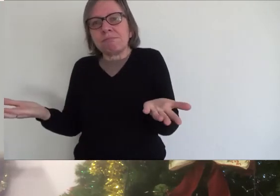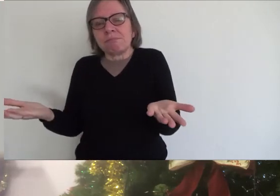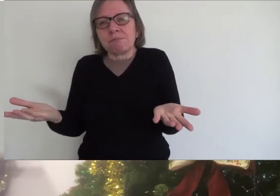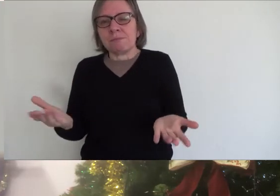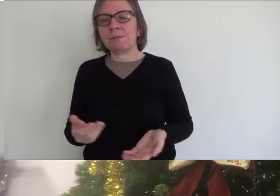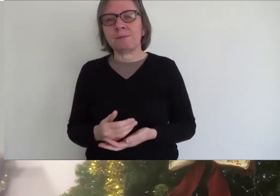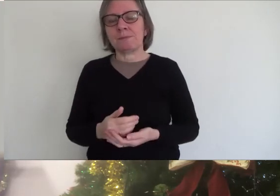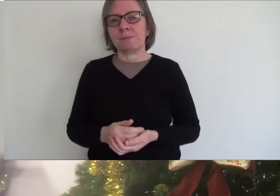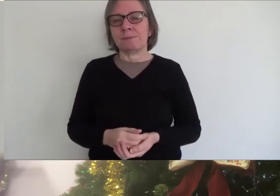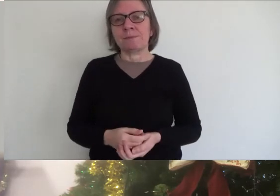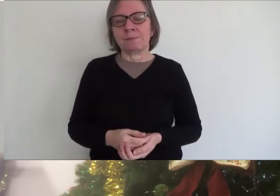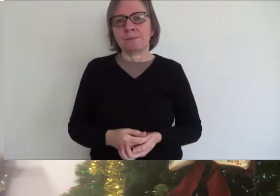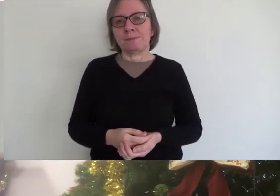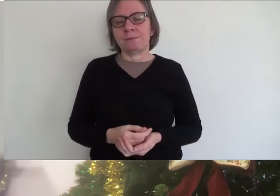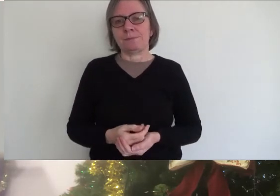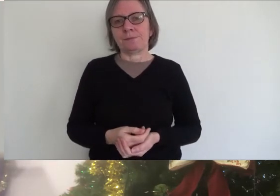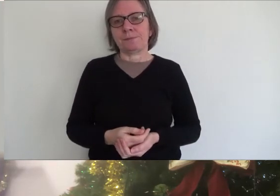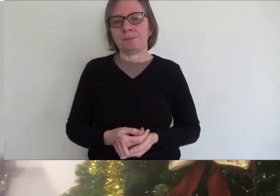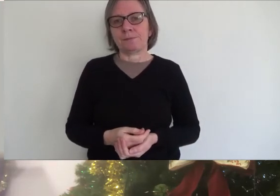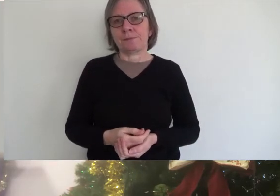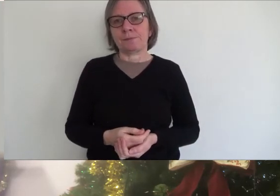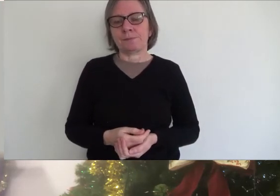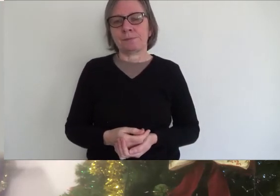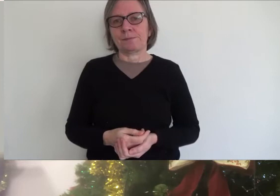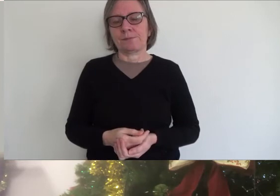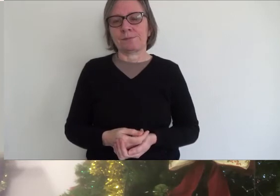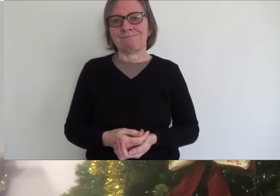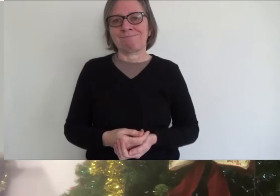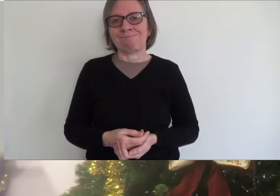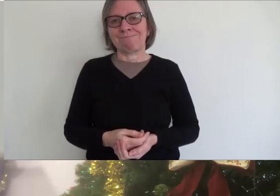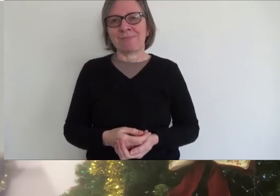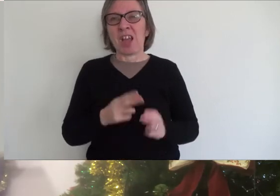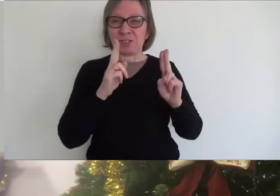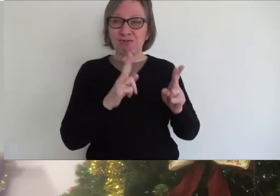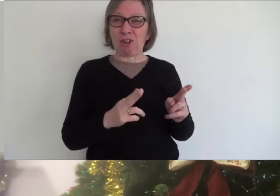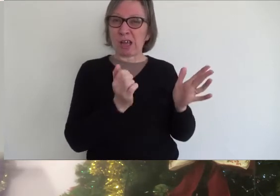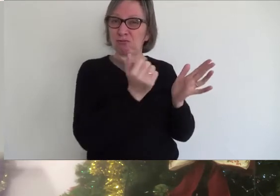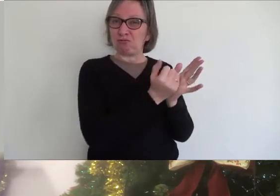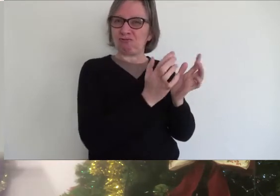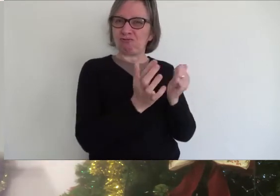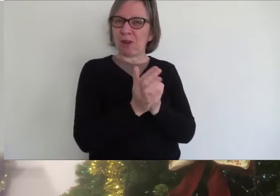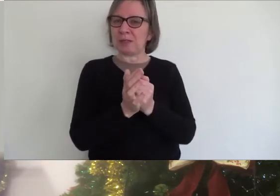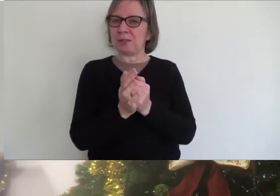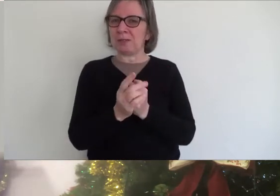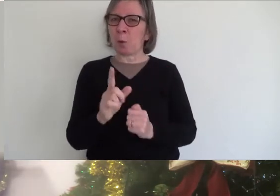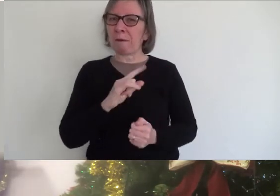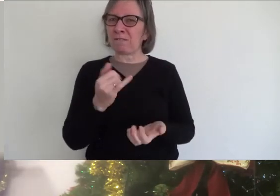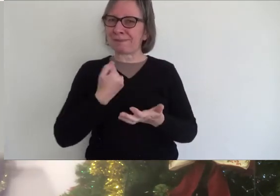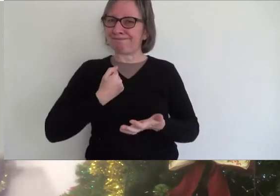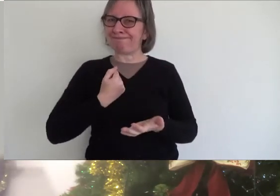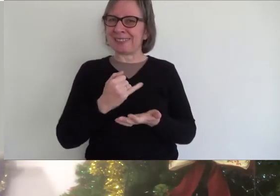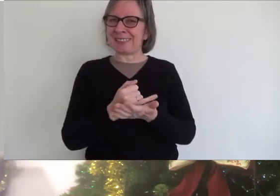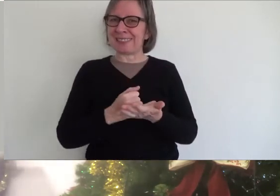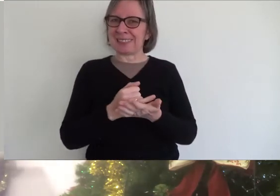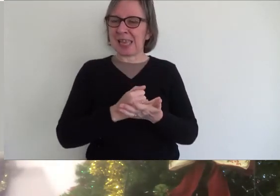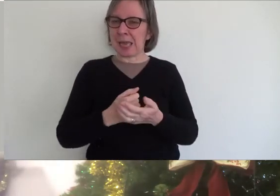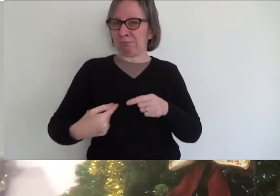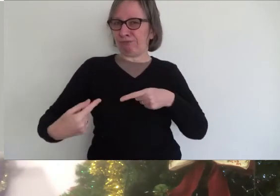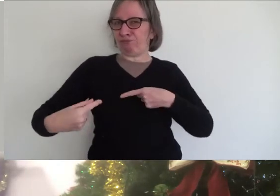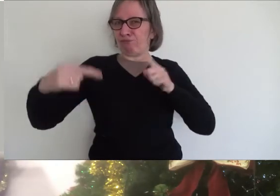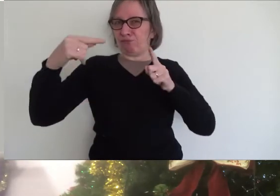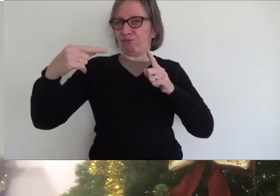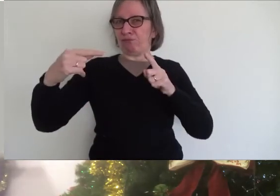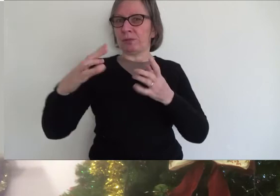and eventually of taking his place upon a cross to deal with our sin, our rebellion against God.